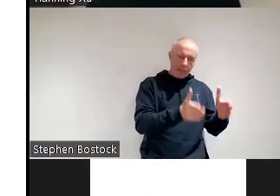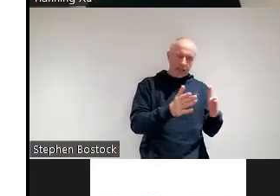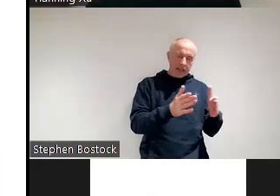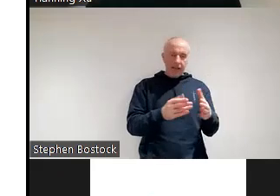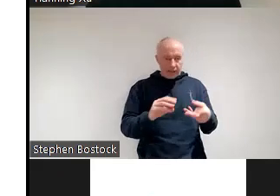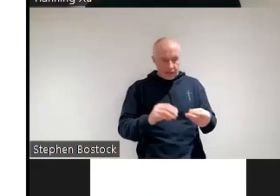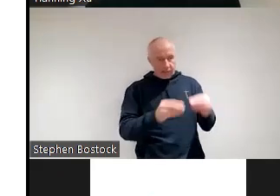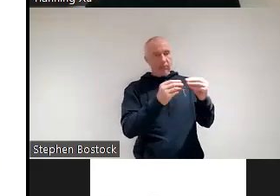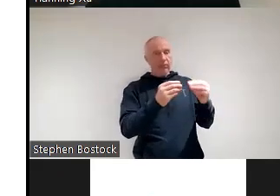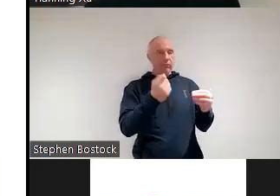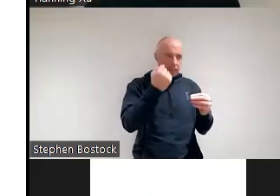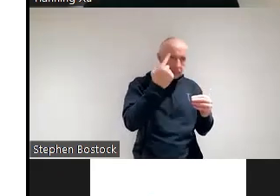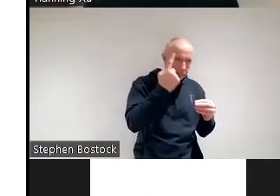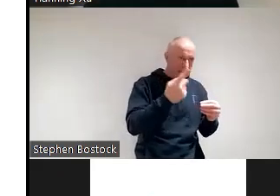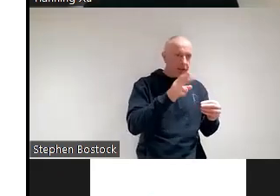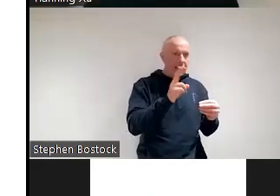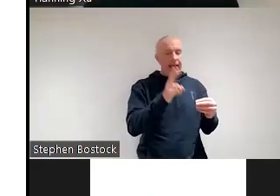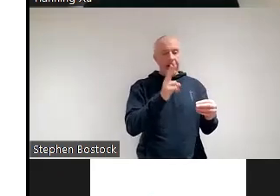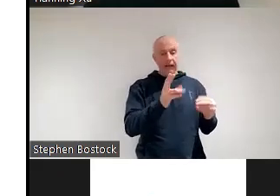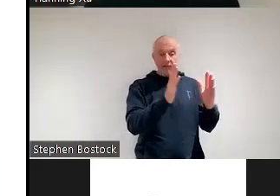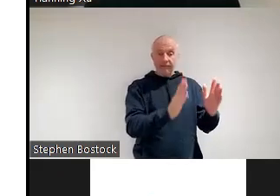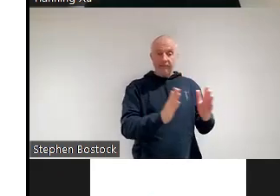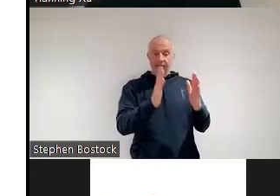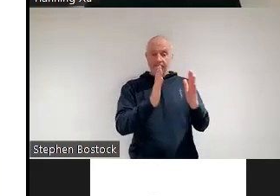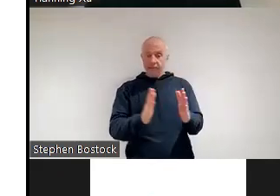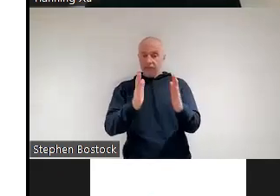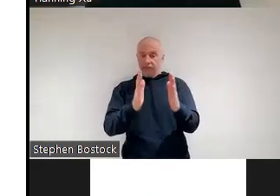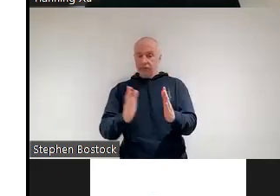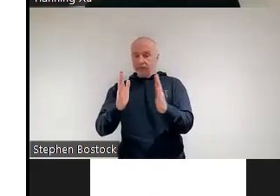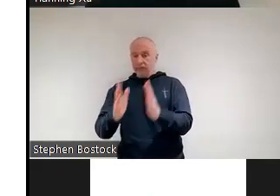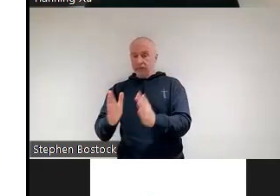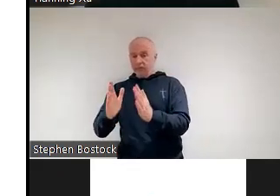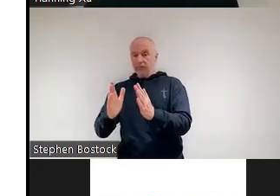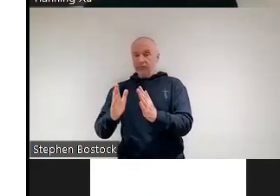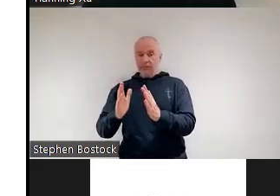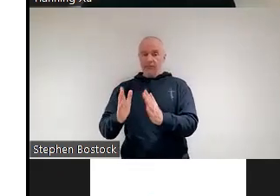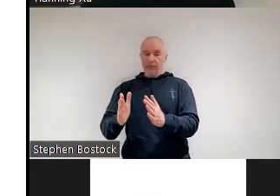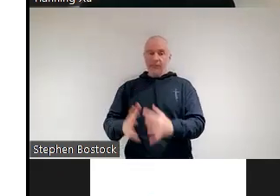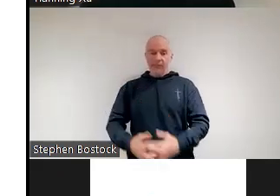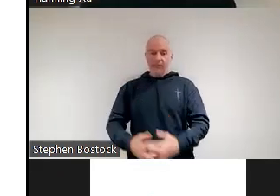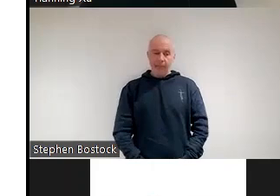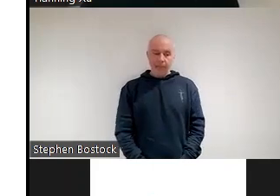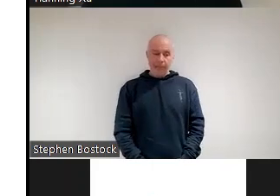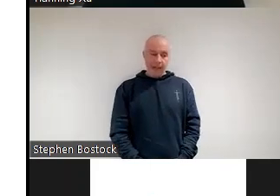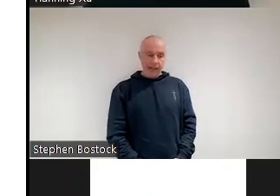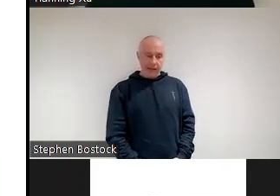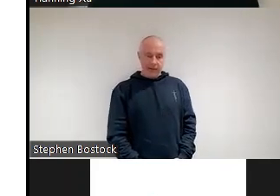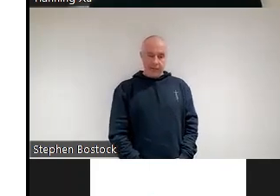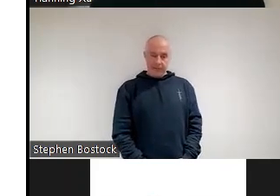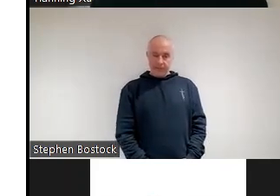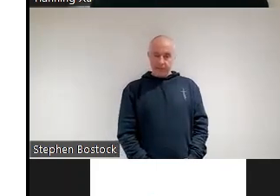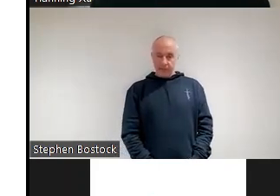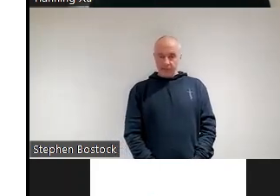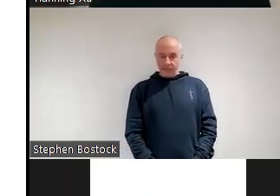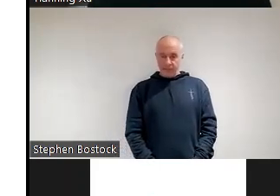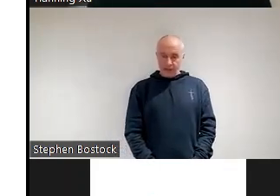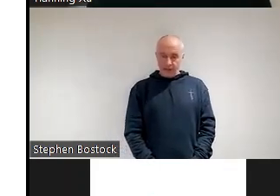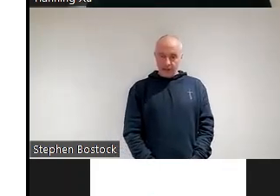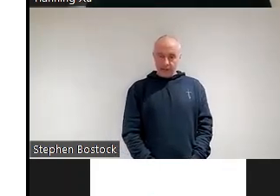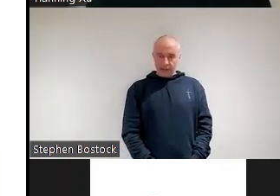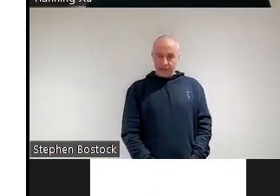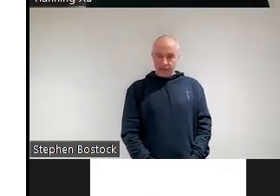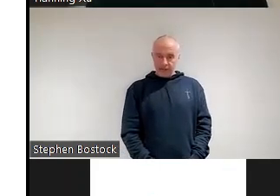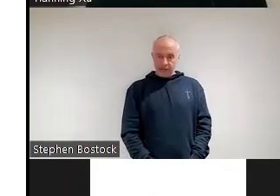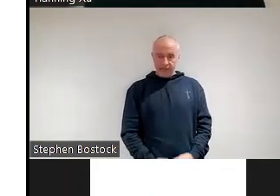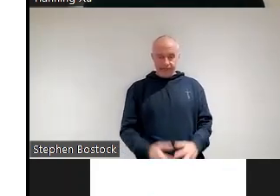to do the validation again. So I will probably show this page at the end if we still have time, because I'm a bit conscious